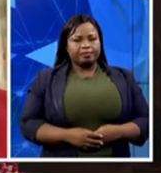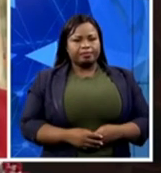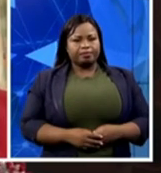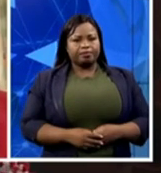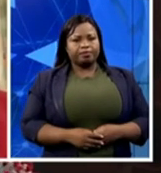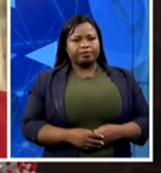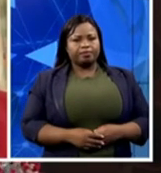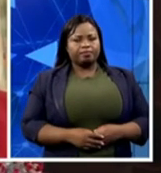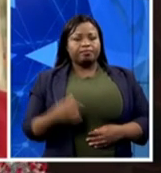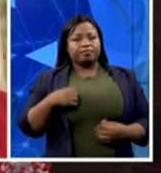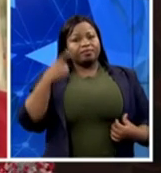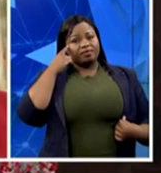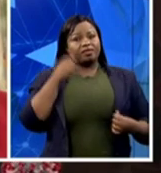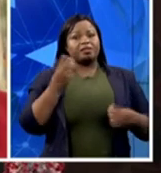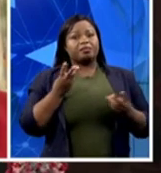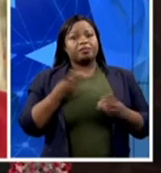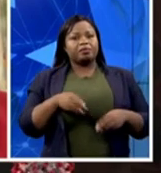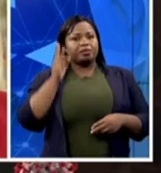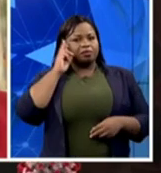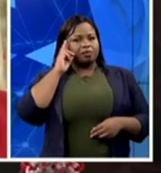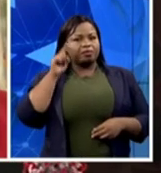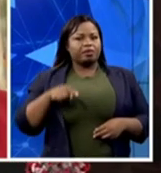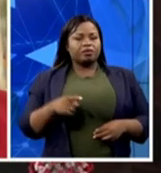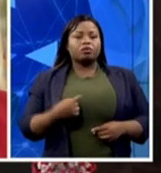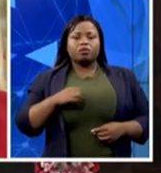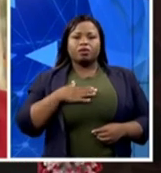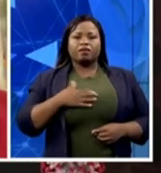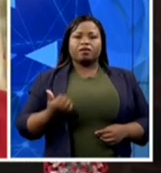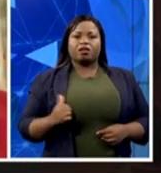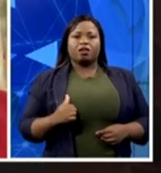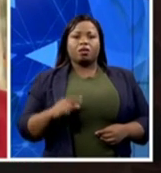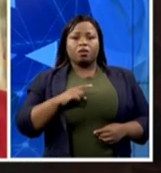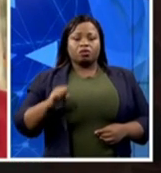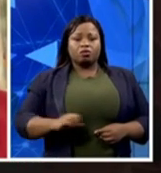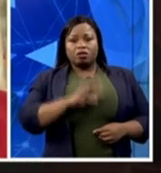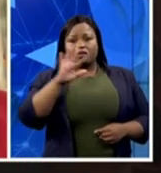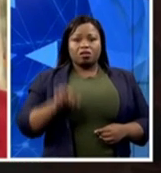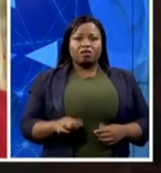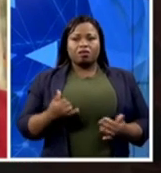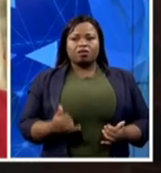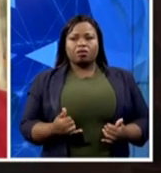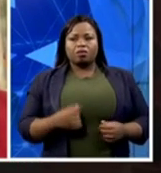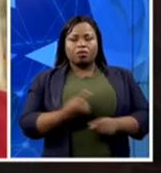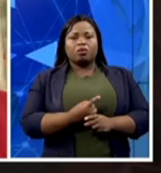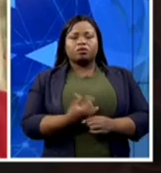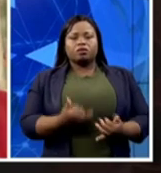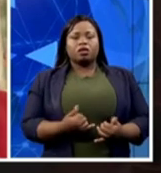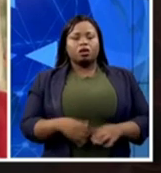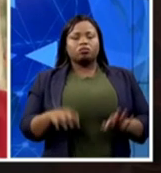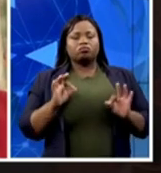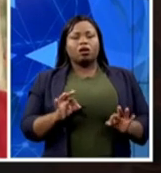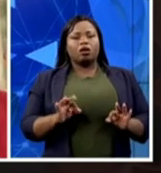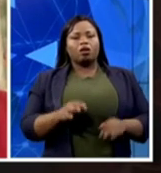that we should feel fortunate that in South Africa we've had sound political leadership on this matter. Decisions have been